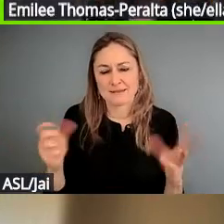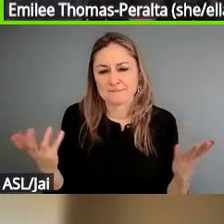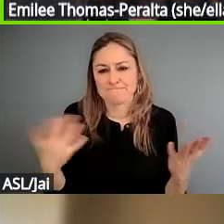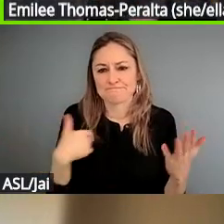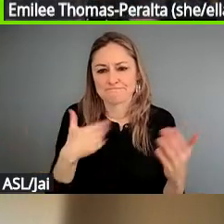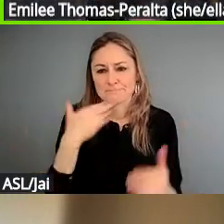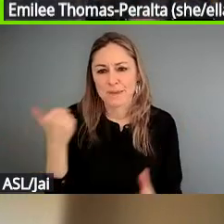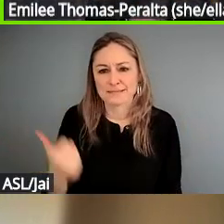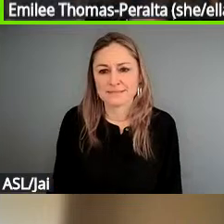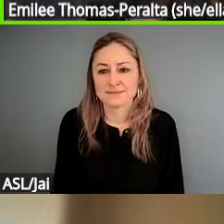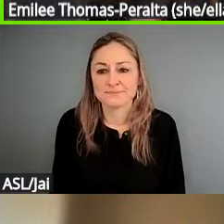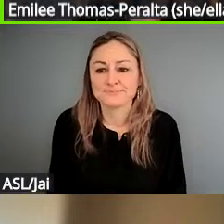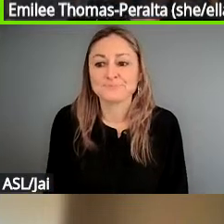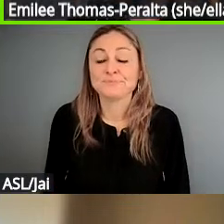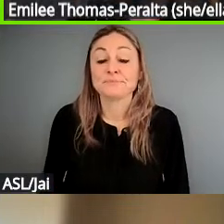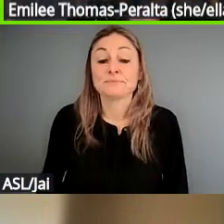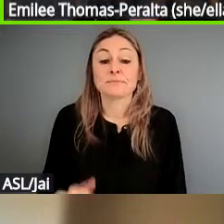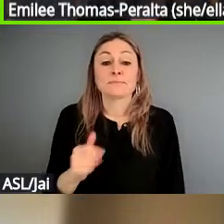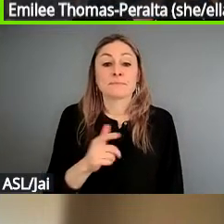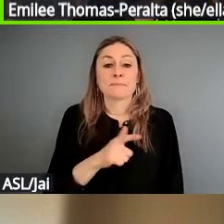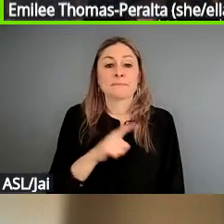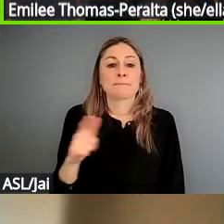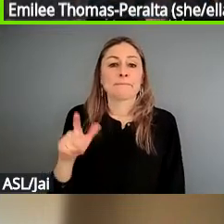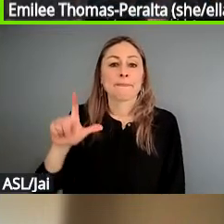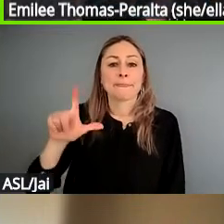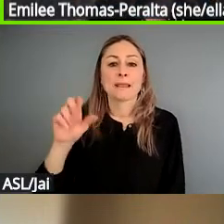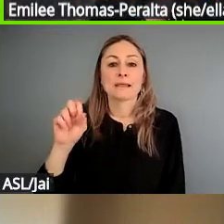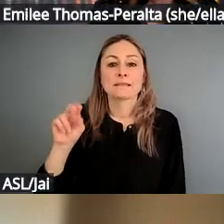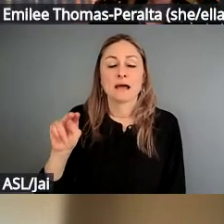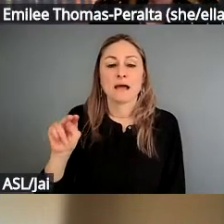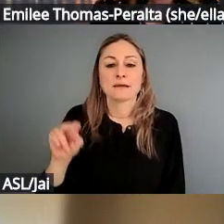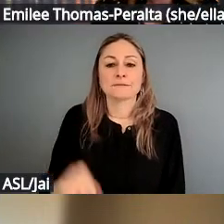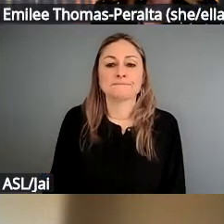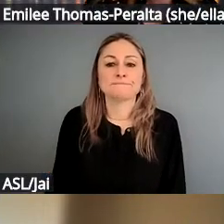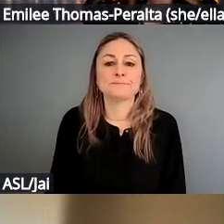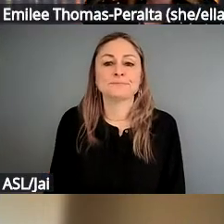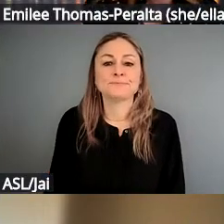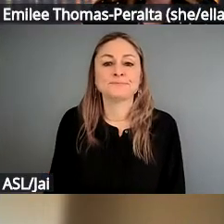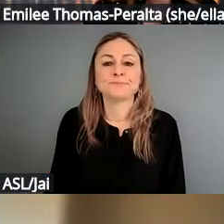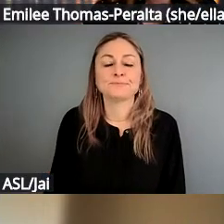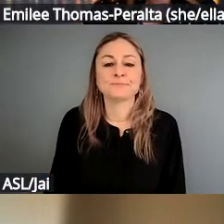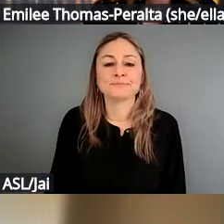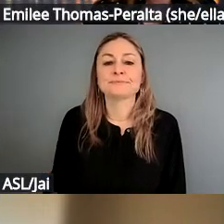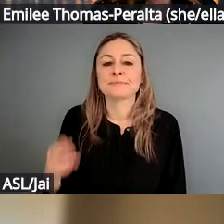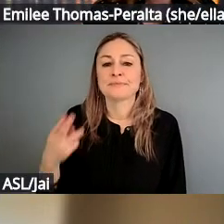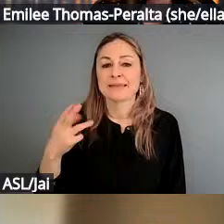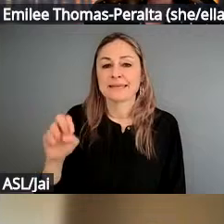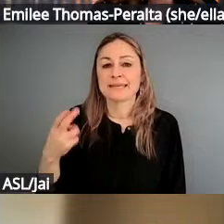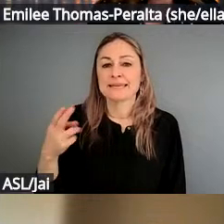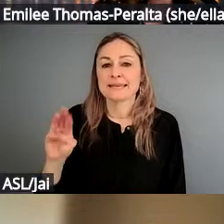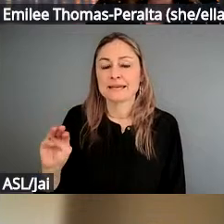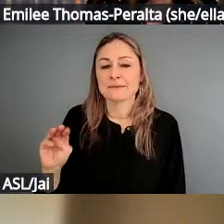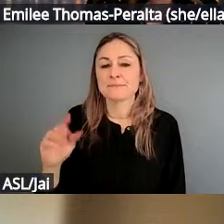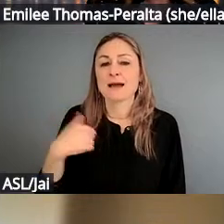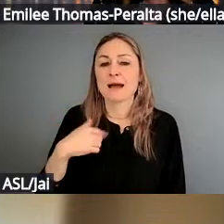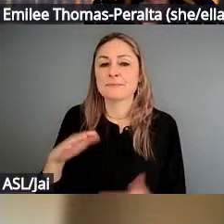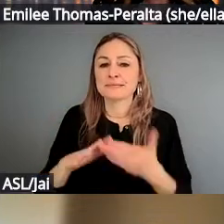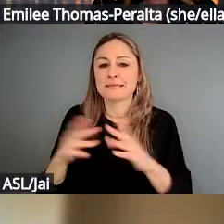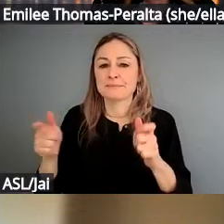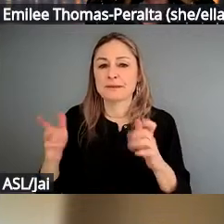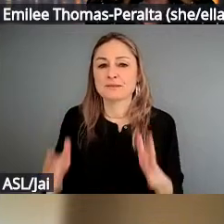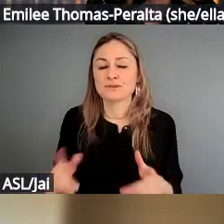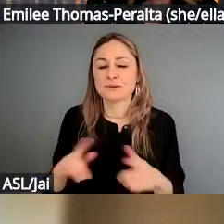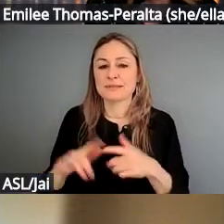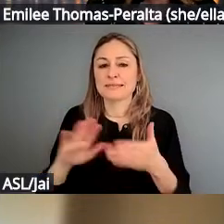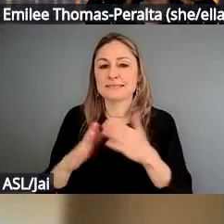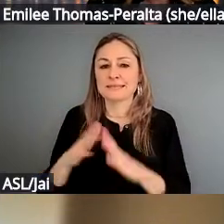Thank you. Lon and then Darcy. All right. Lon Placon, he, him pronouns. I'm the city manager in the city of